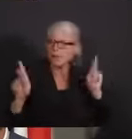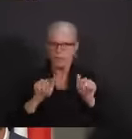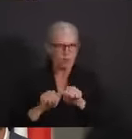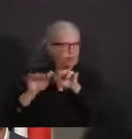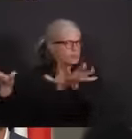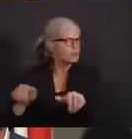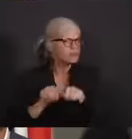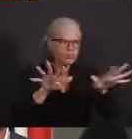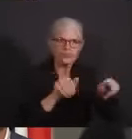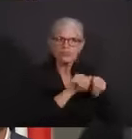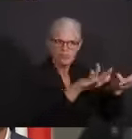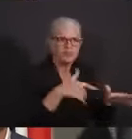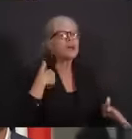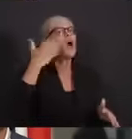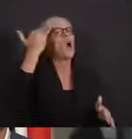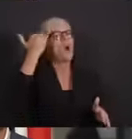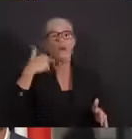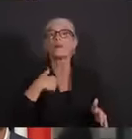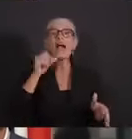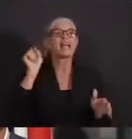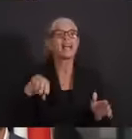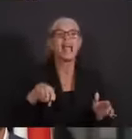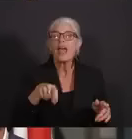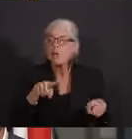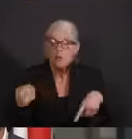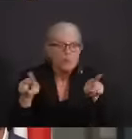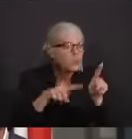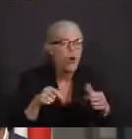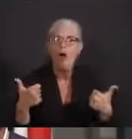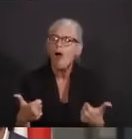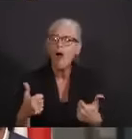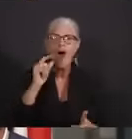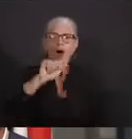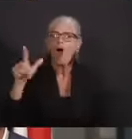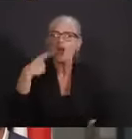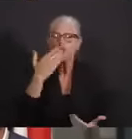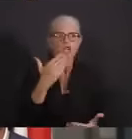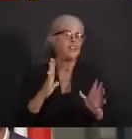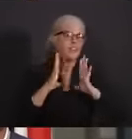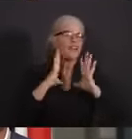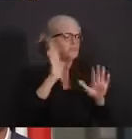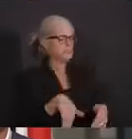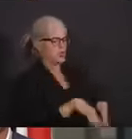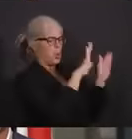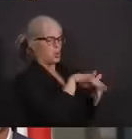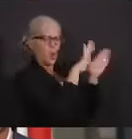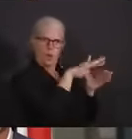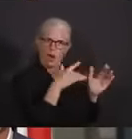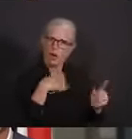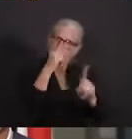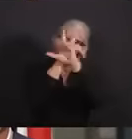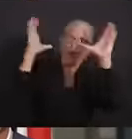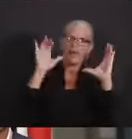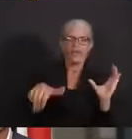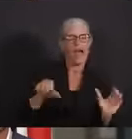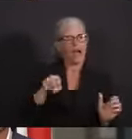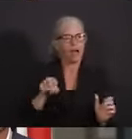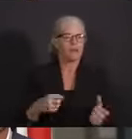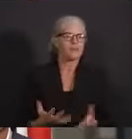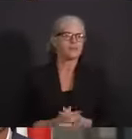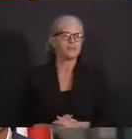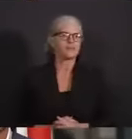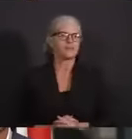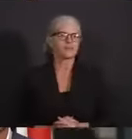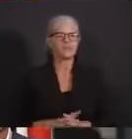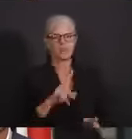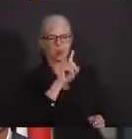But, yes, I hope I can just send a bunch of them home to say, we got the job done. And FHP posted